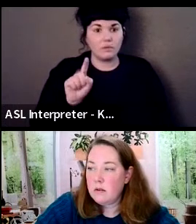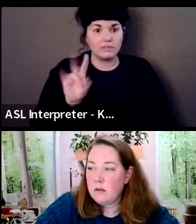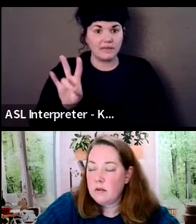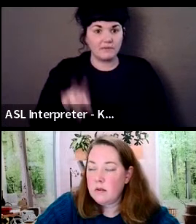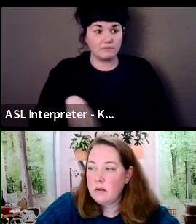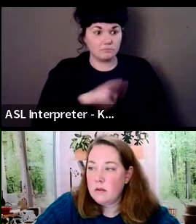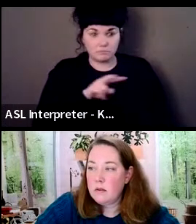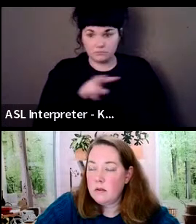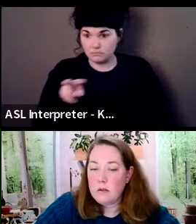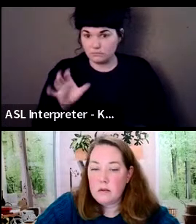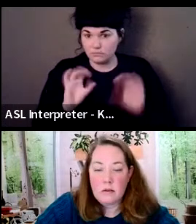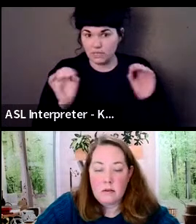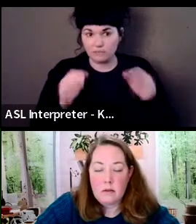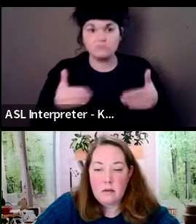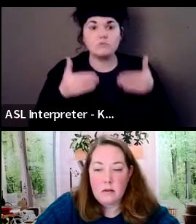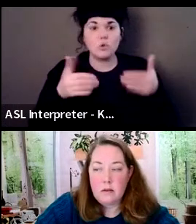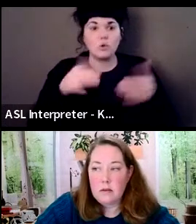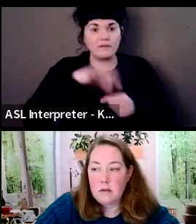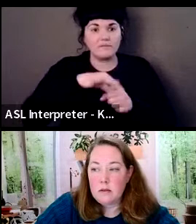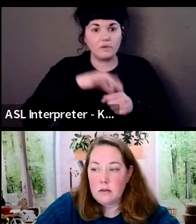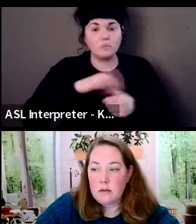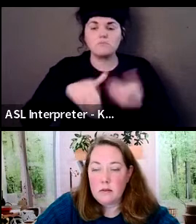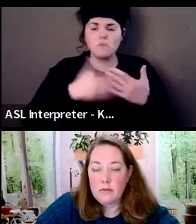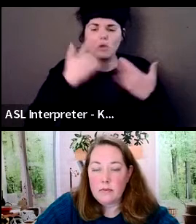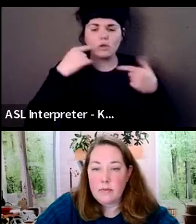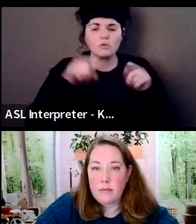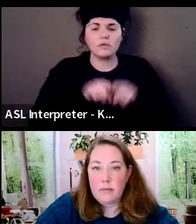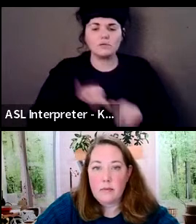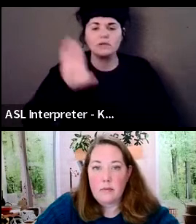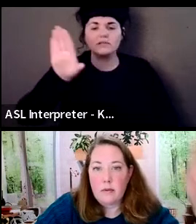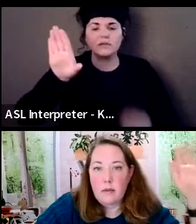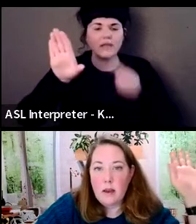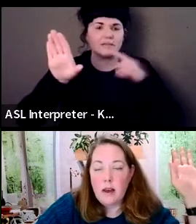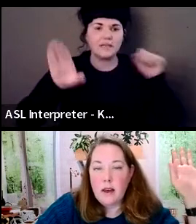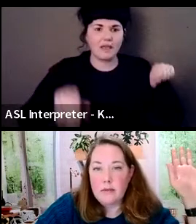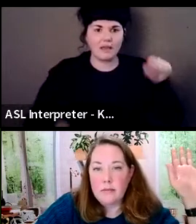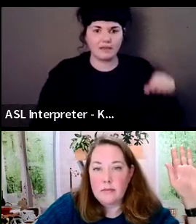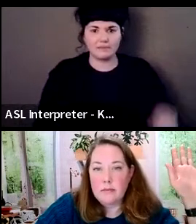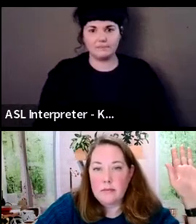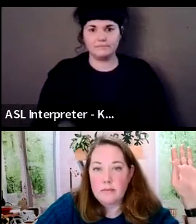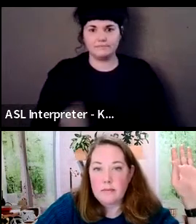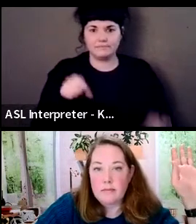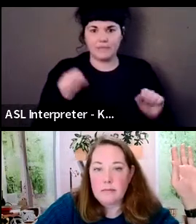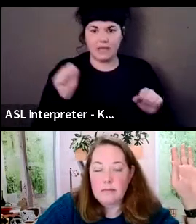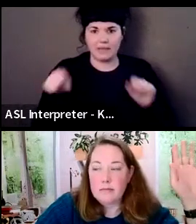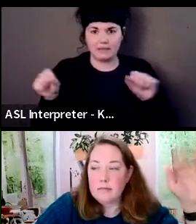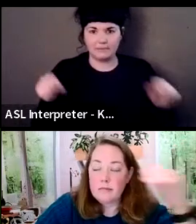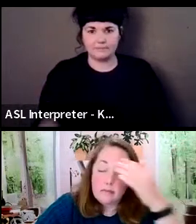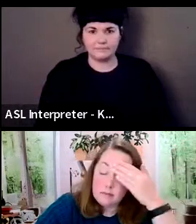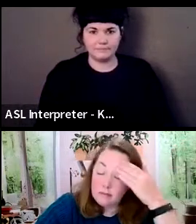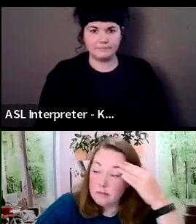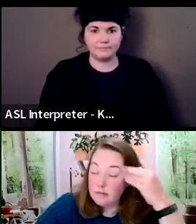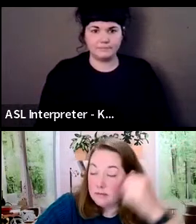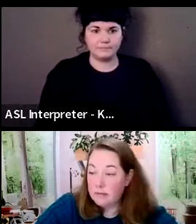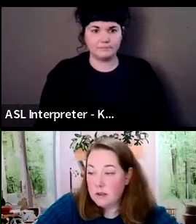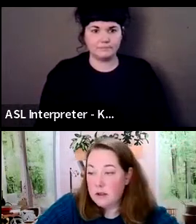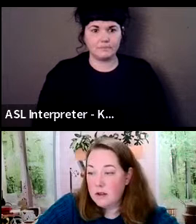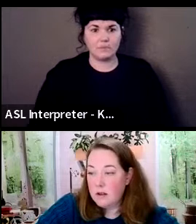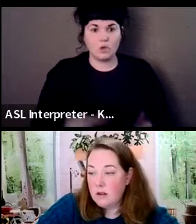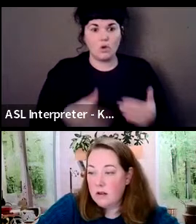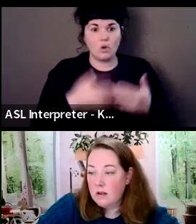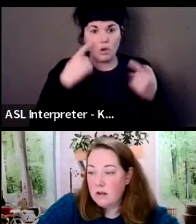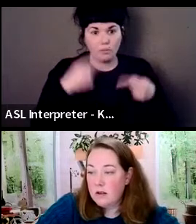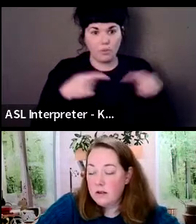Seeing none, let's go ahead and vote. All in favor, please raise your hand and say aye. Aye. Aye. Aye. All